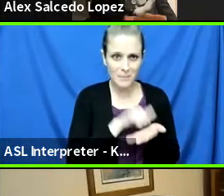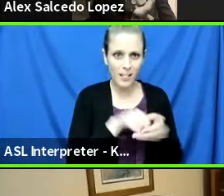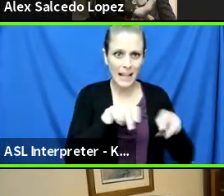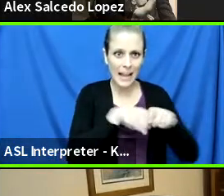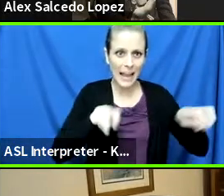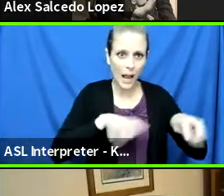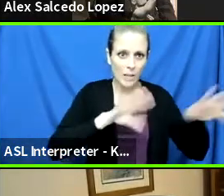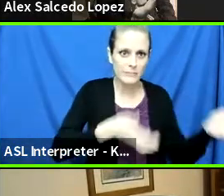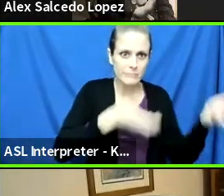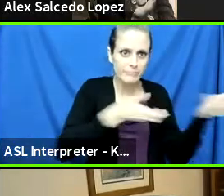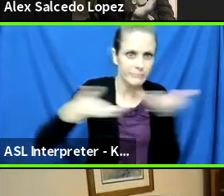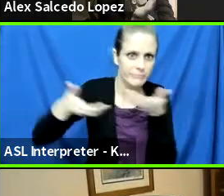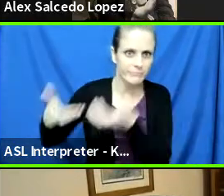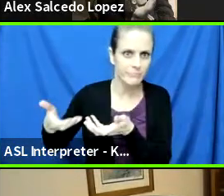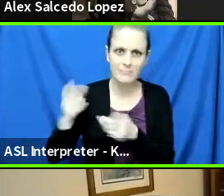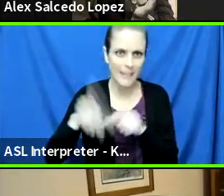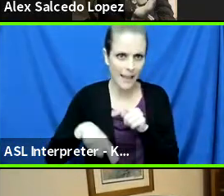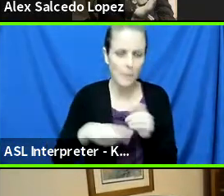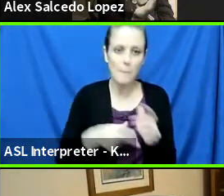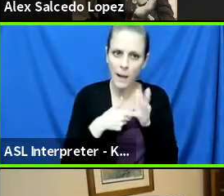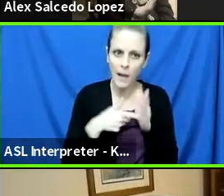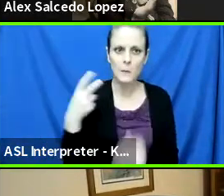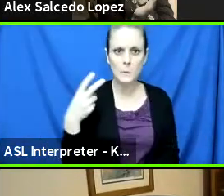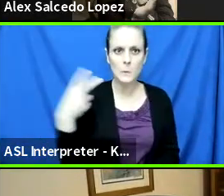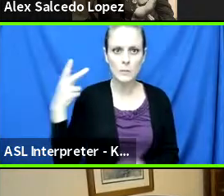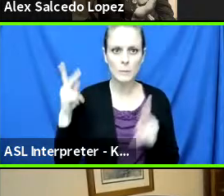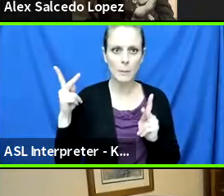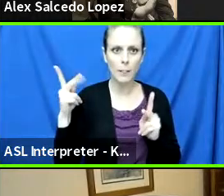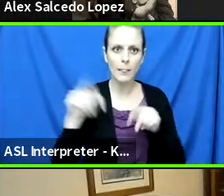take 2 to 3 people to do it.